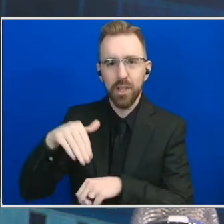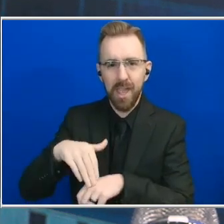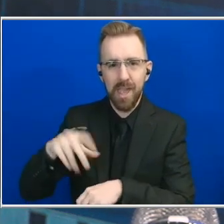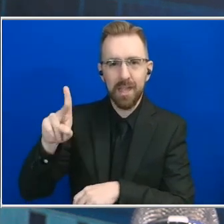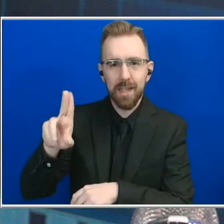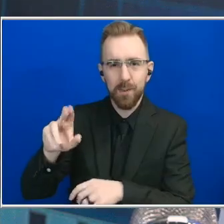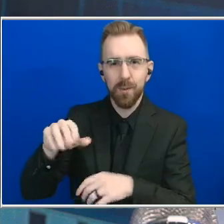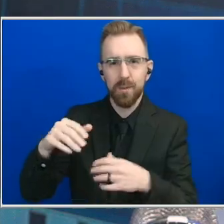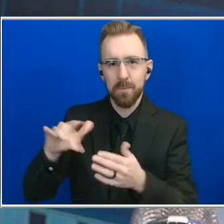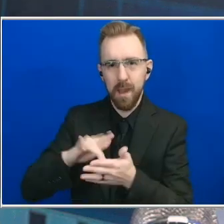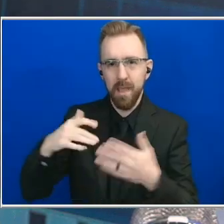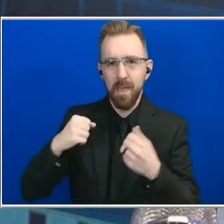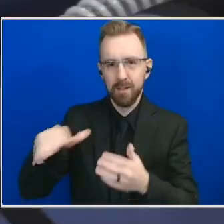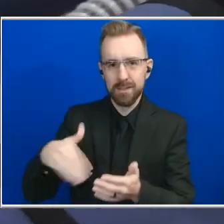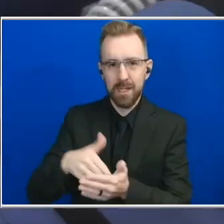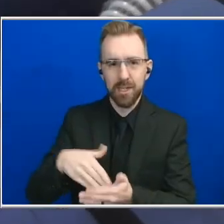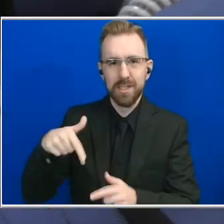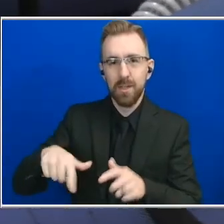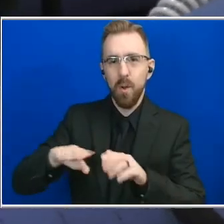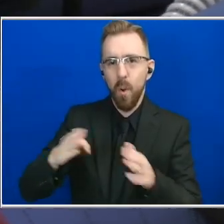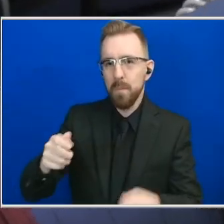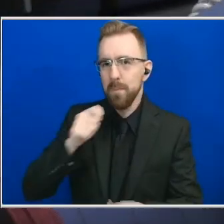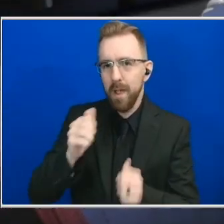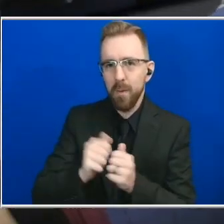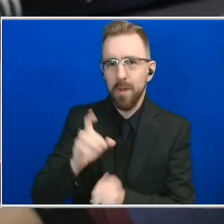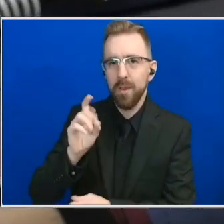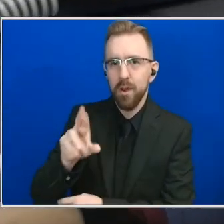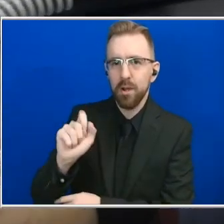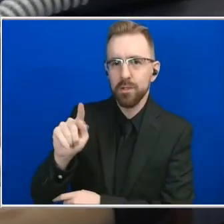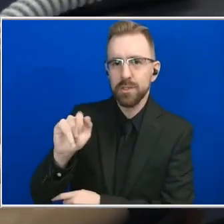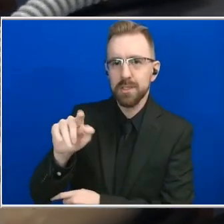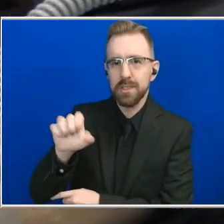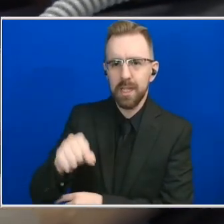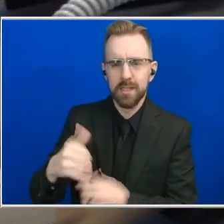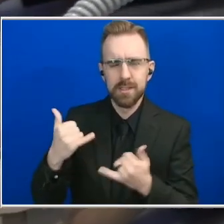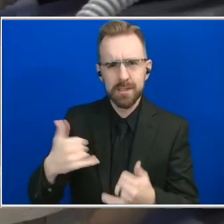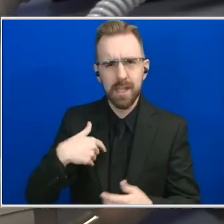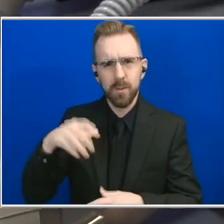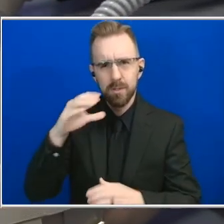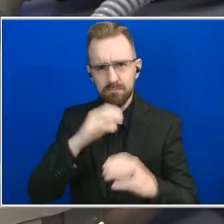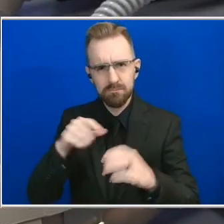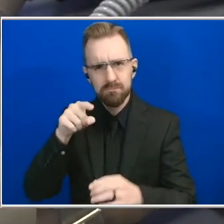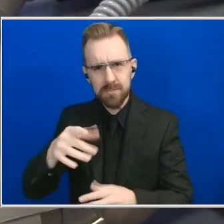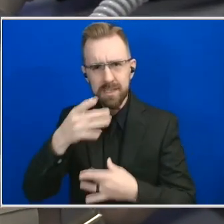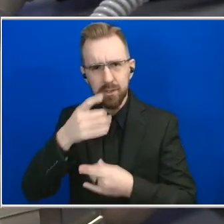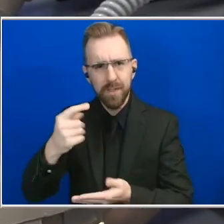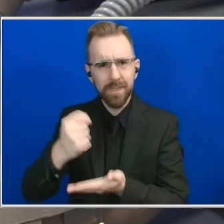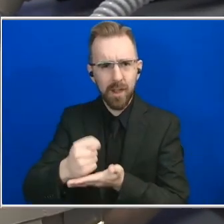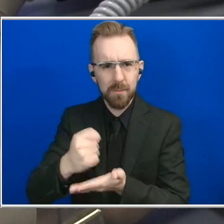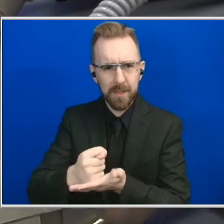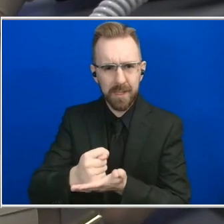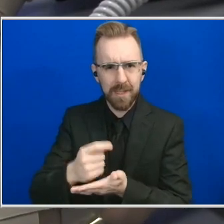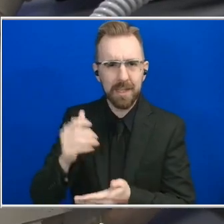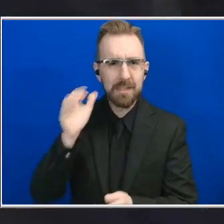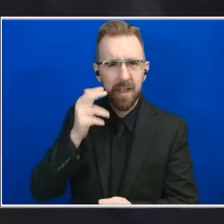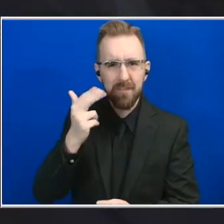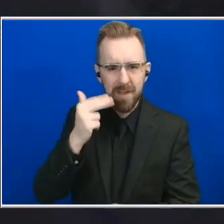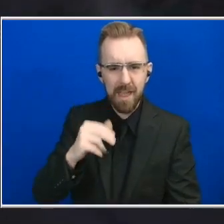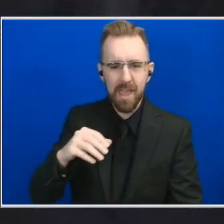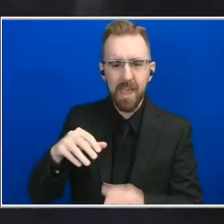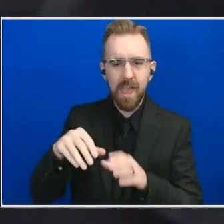Dr. Stites. Hey, today we're exploring an interesting therapy. Okay, this is going to sound a little funny. External